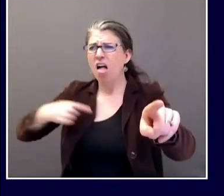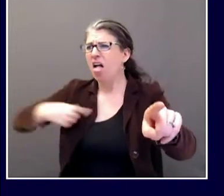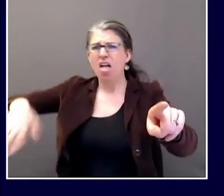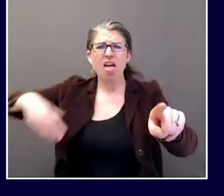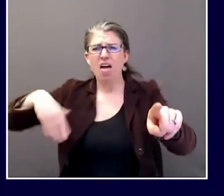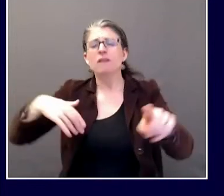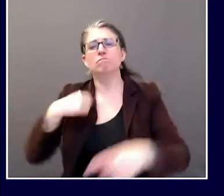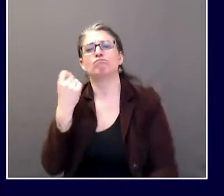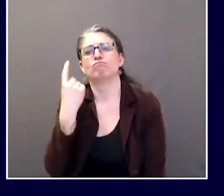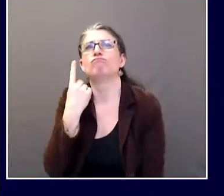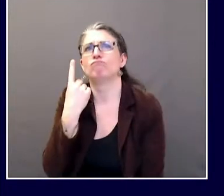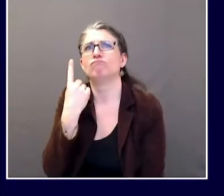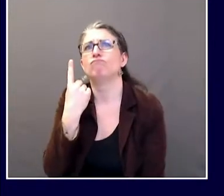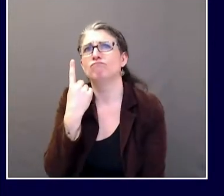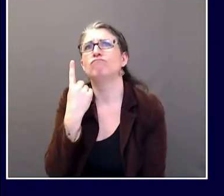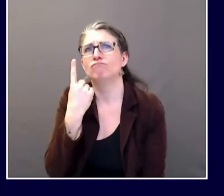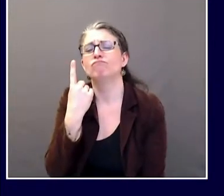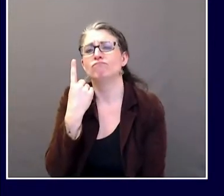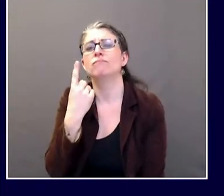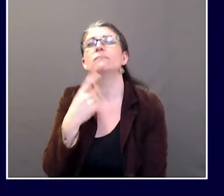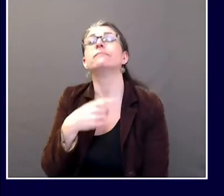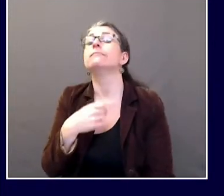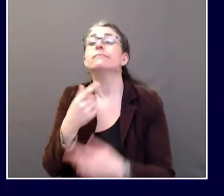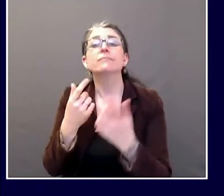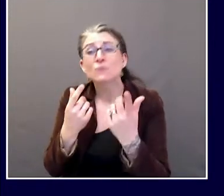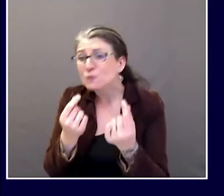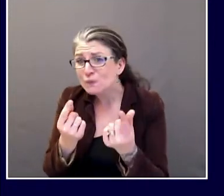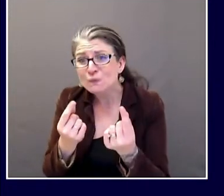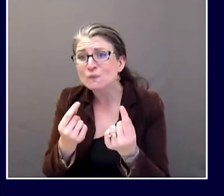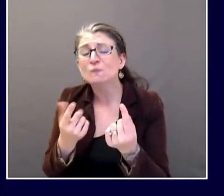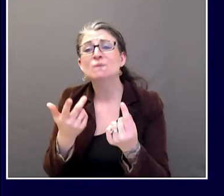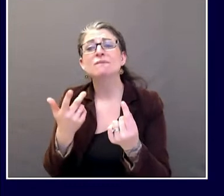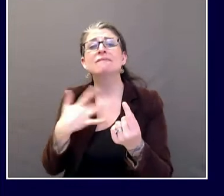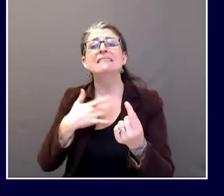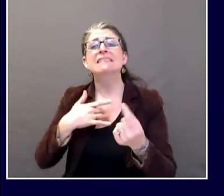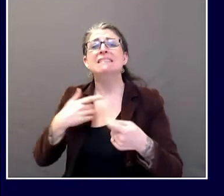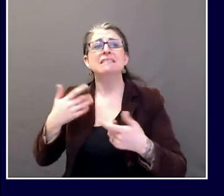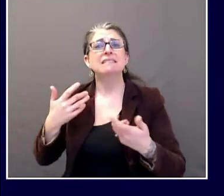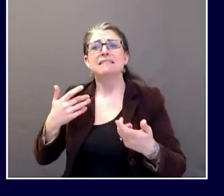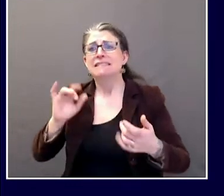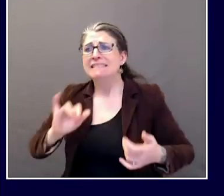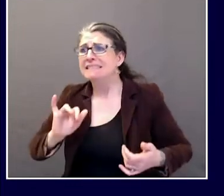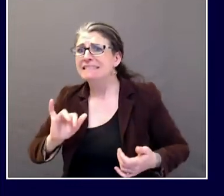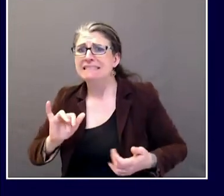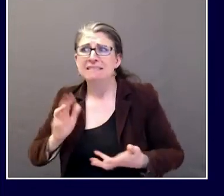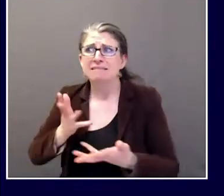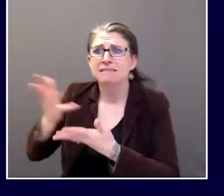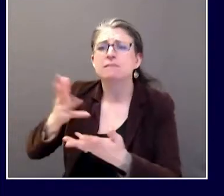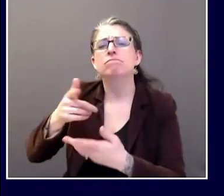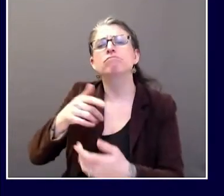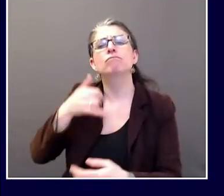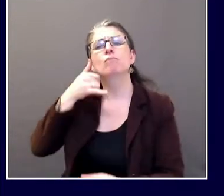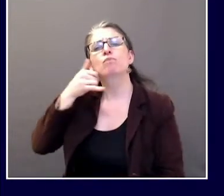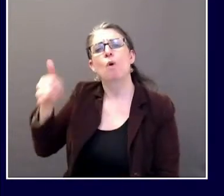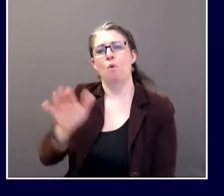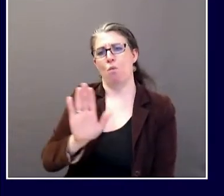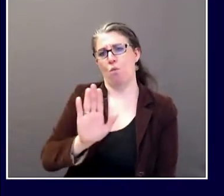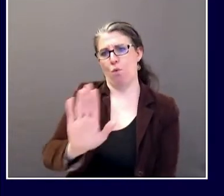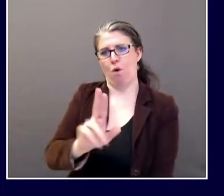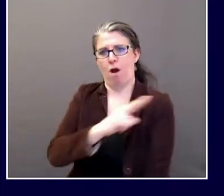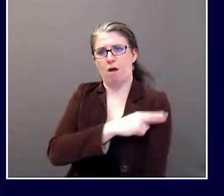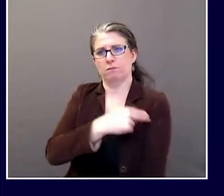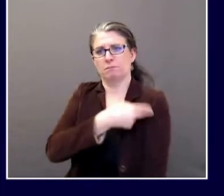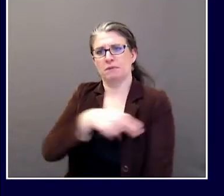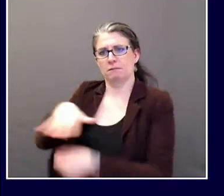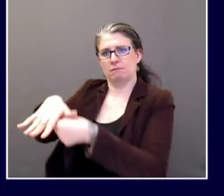office, but rather try to call or touch base with your local community hospital. And could you also explain